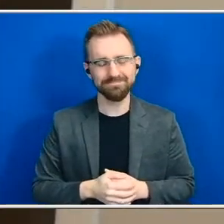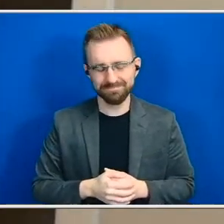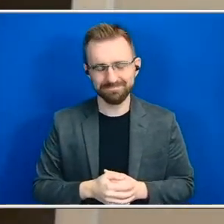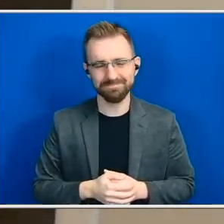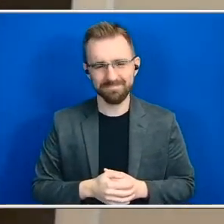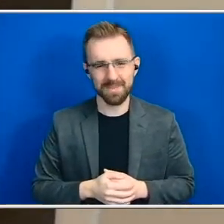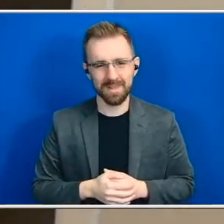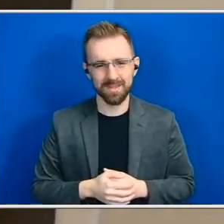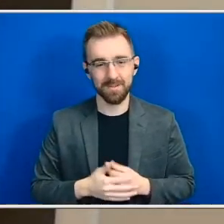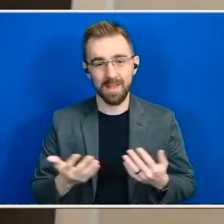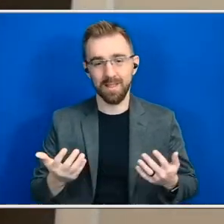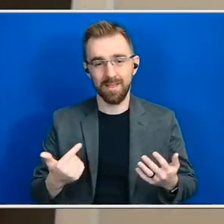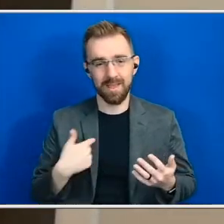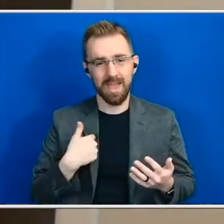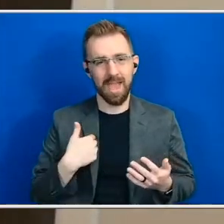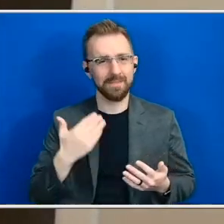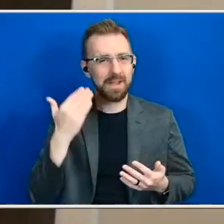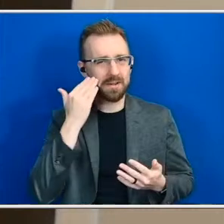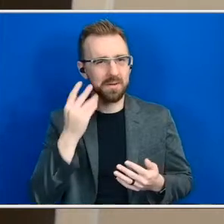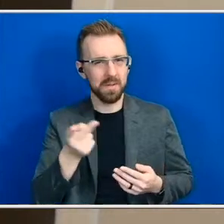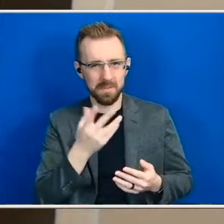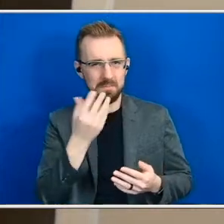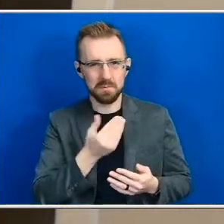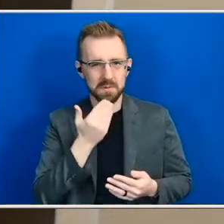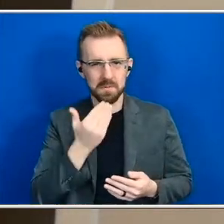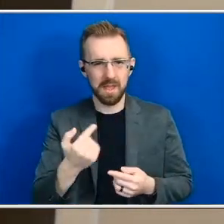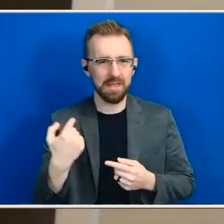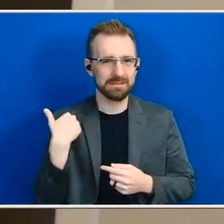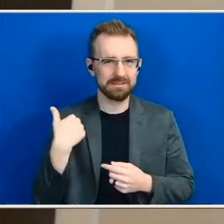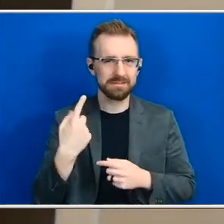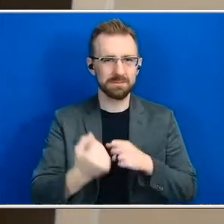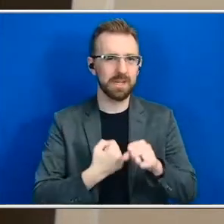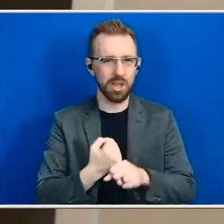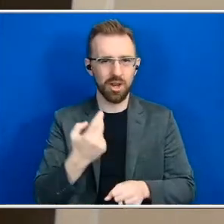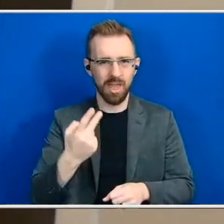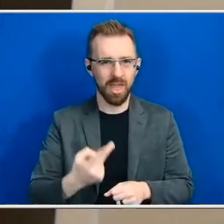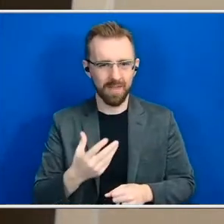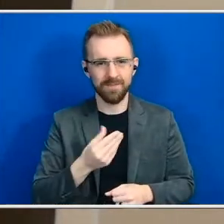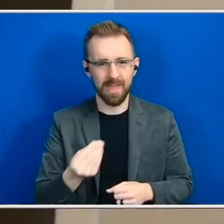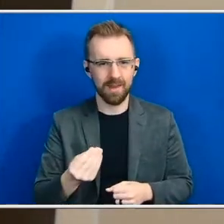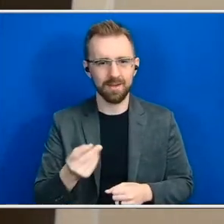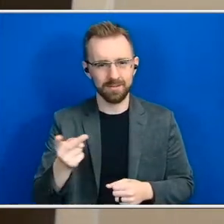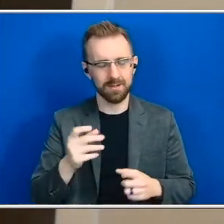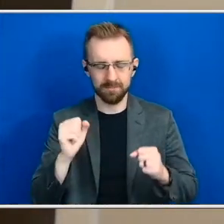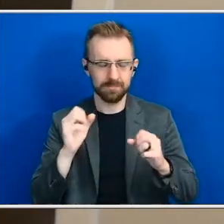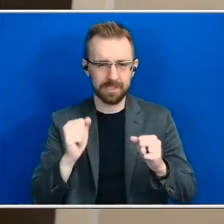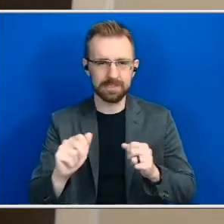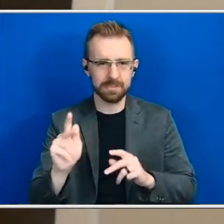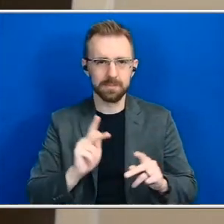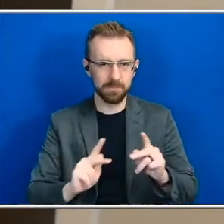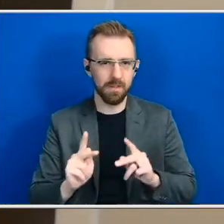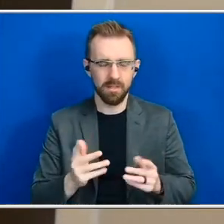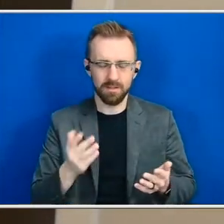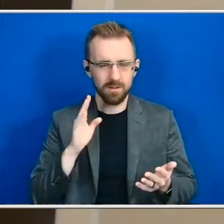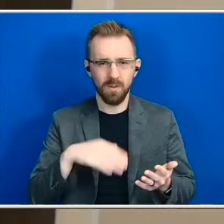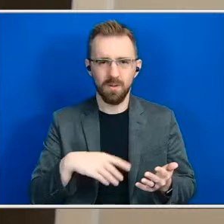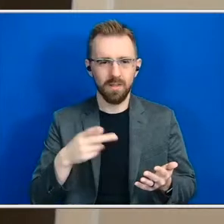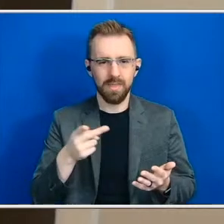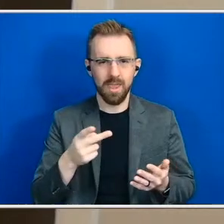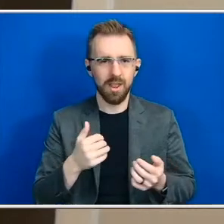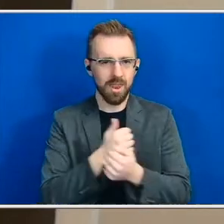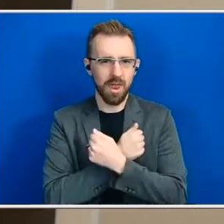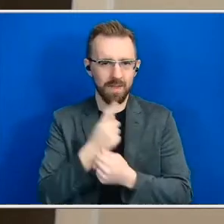Well, I've gotten to know Steve and Davy pretty well over the last year and a half, and they are amazing people. You know, that their love for each